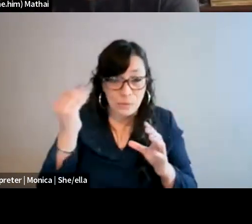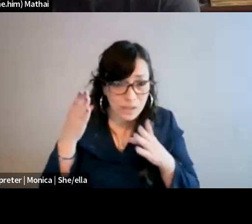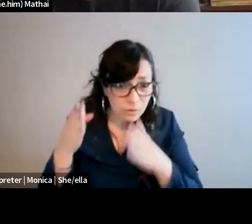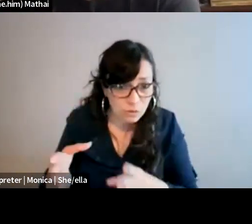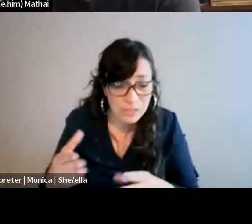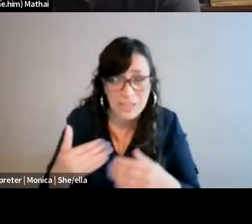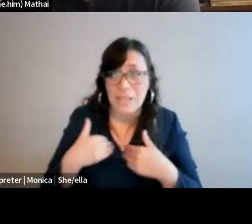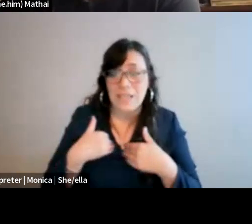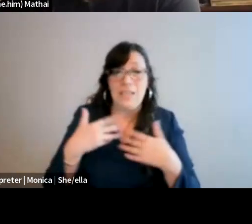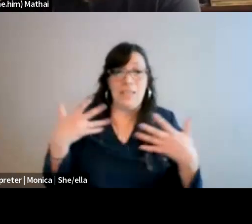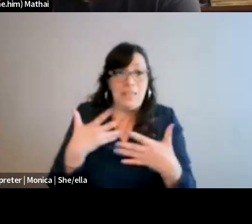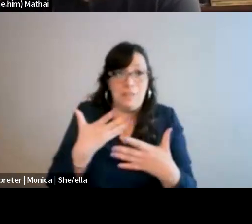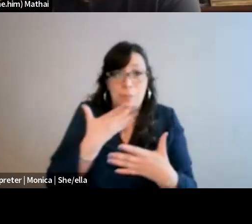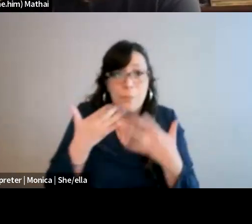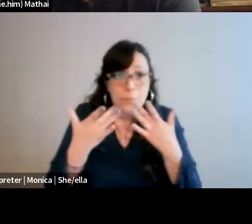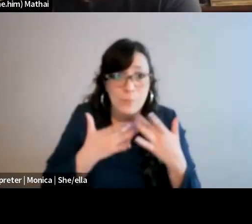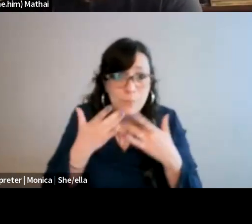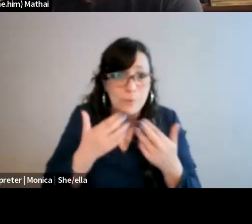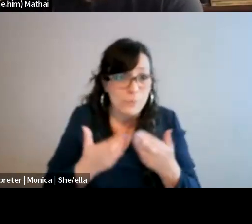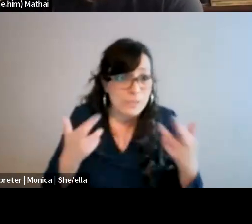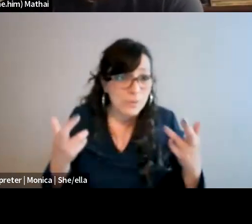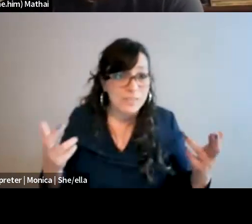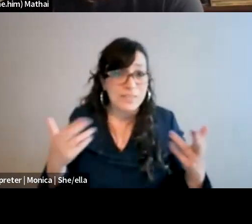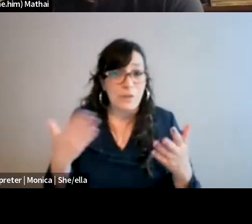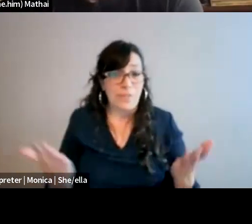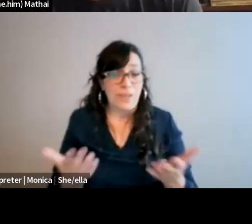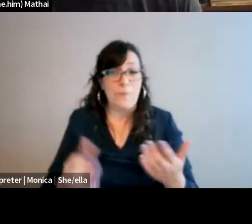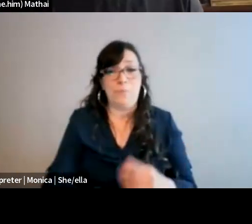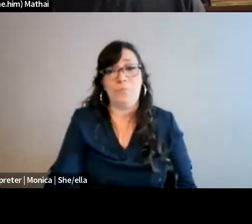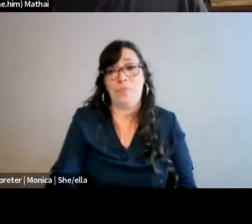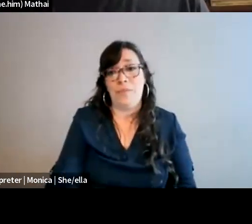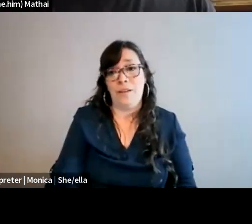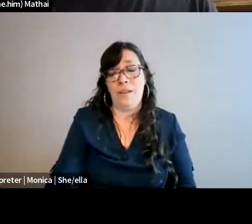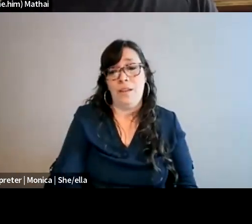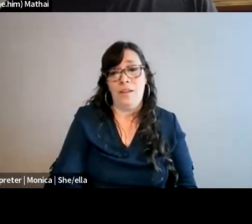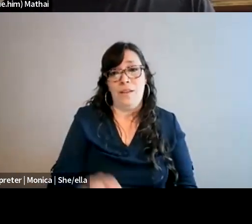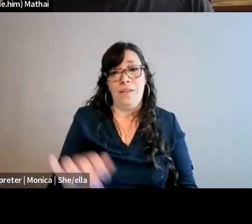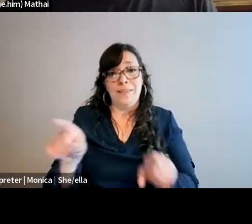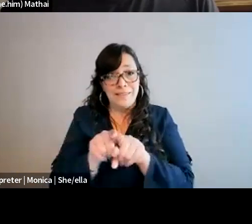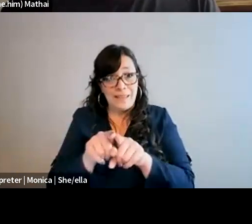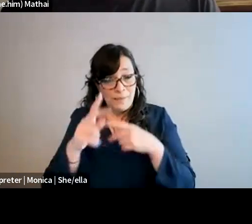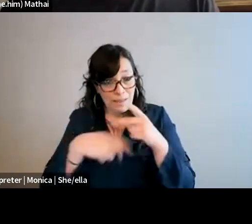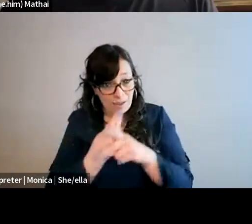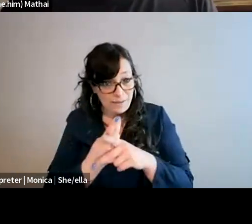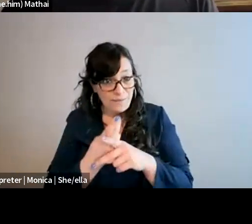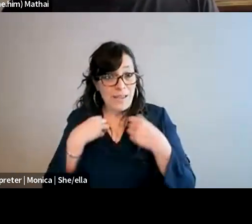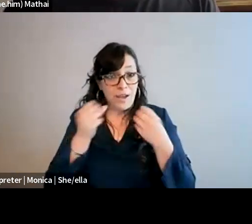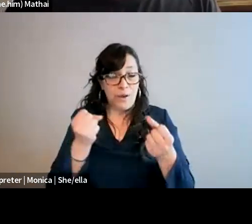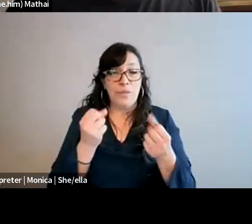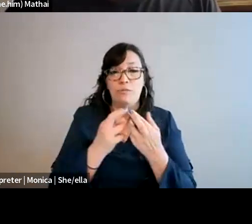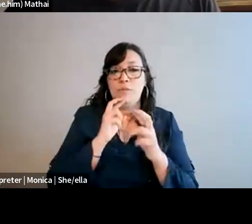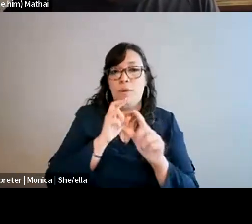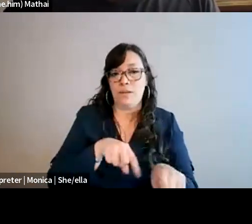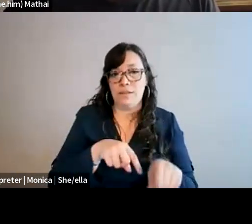and the lack of resources that are there to provide the same kind of healthy responses that house people will be able